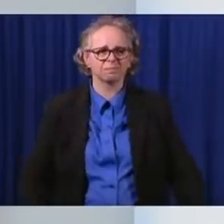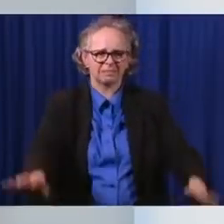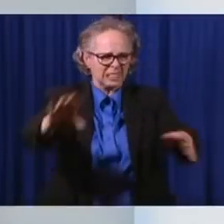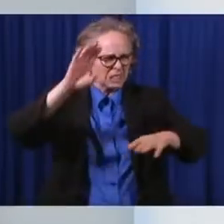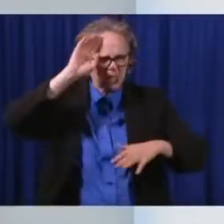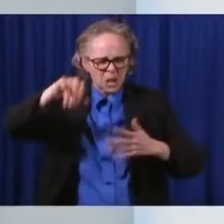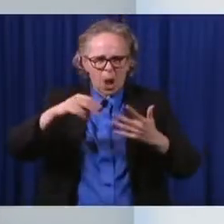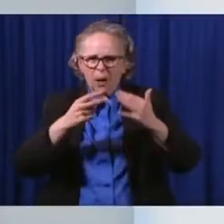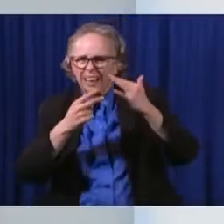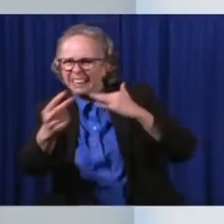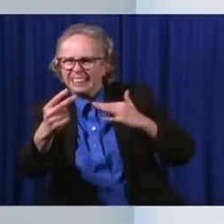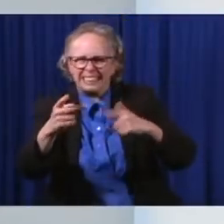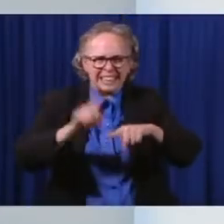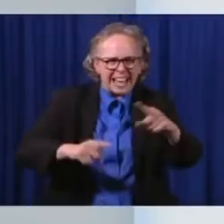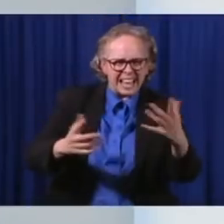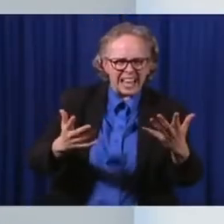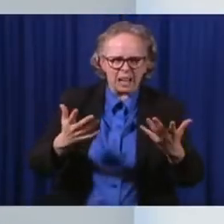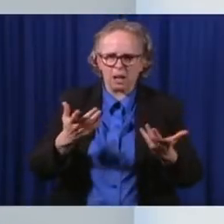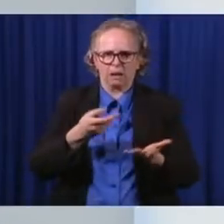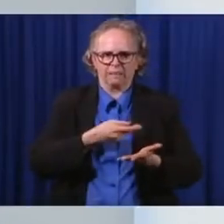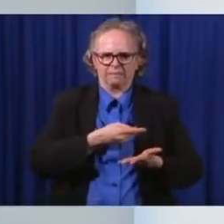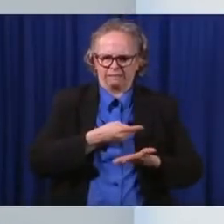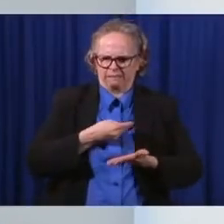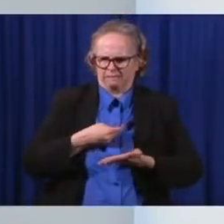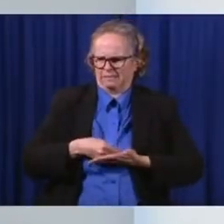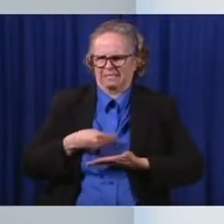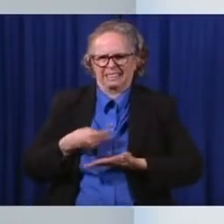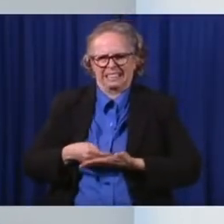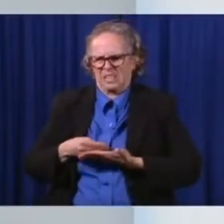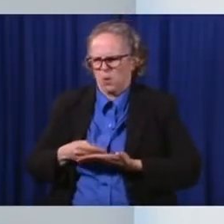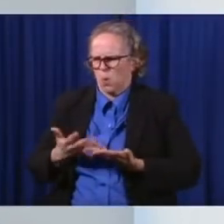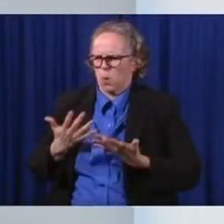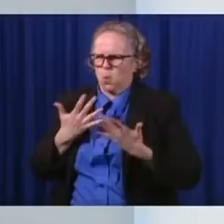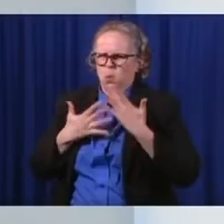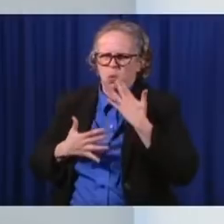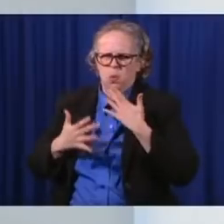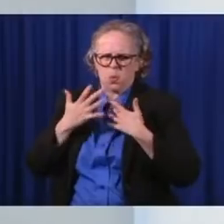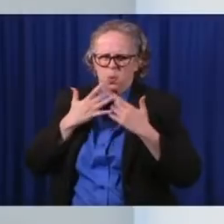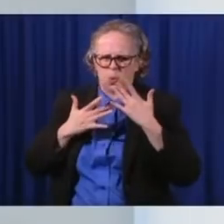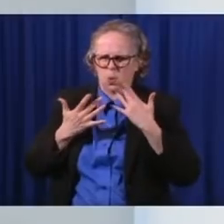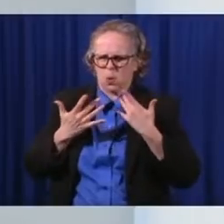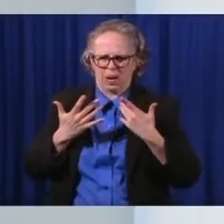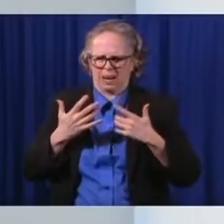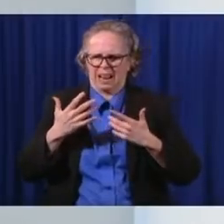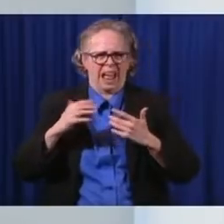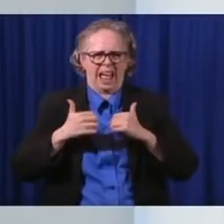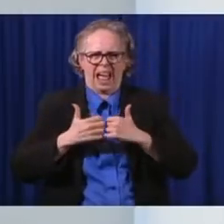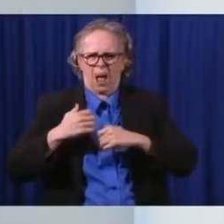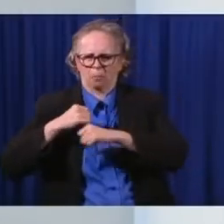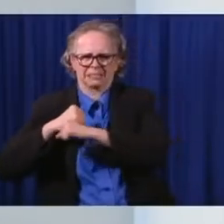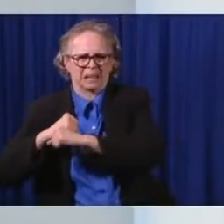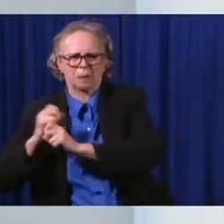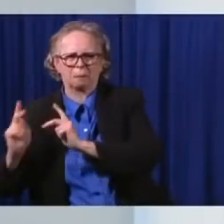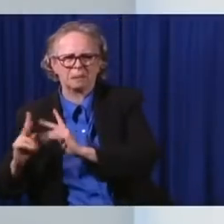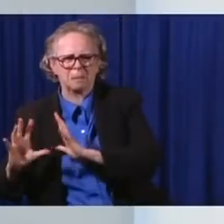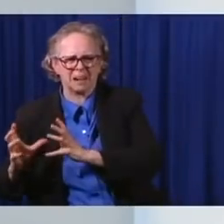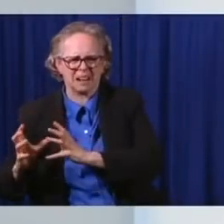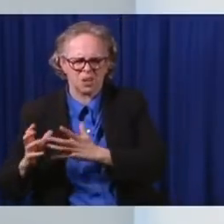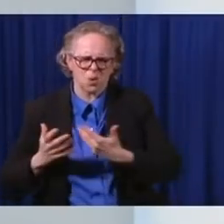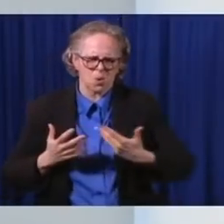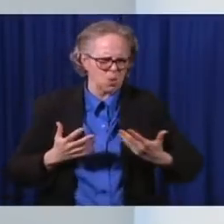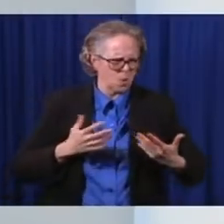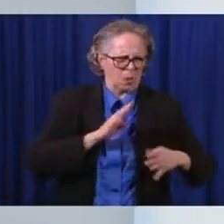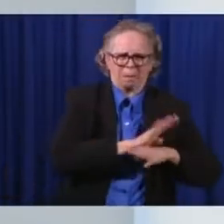financial stress, and your desire to protect your employees and your customers is a tremendous challenge. And